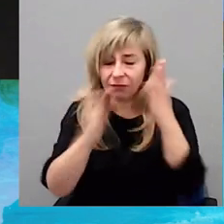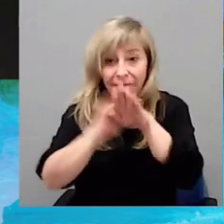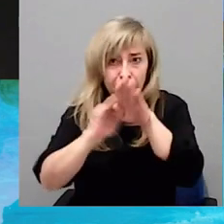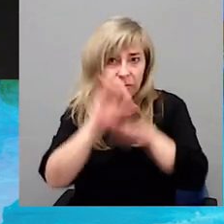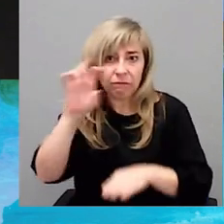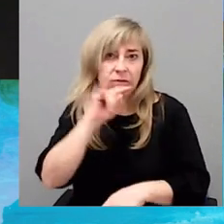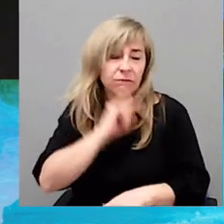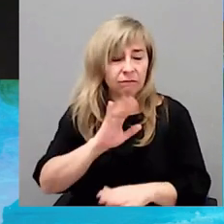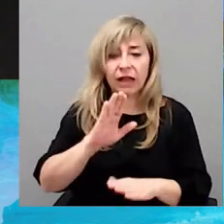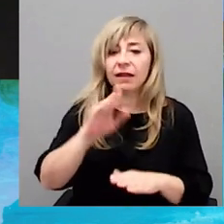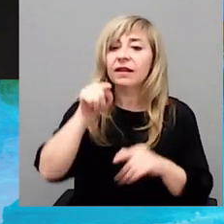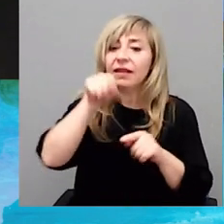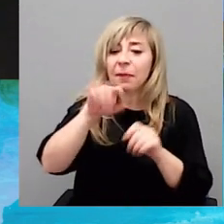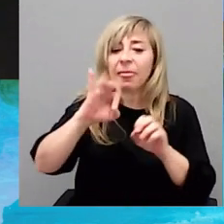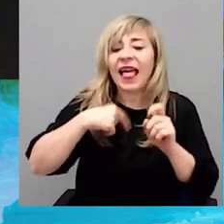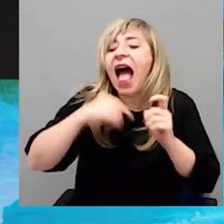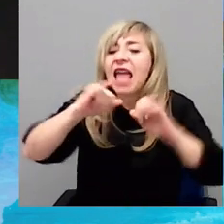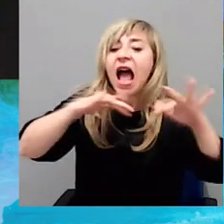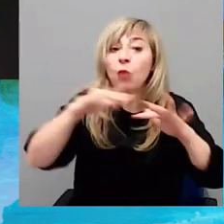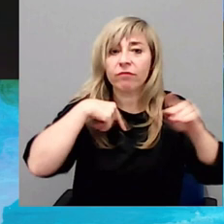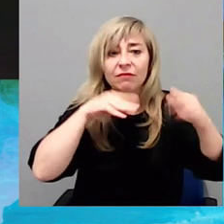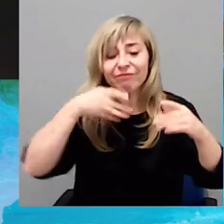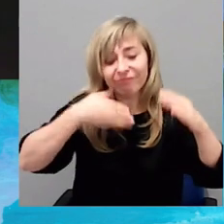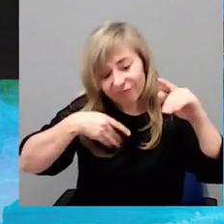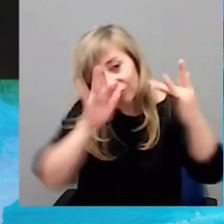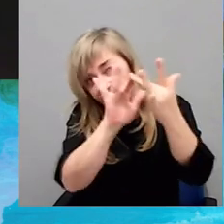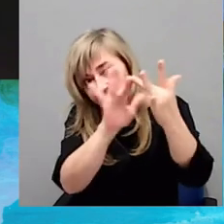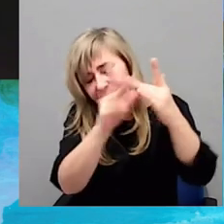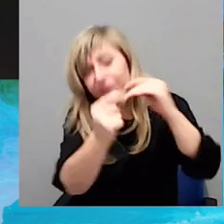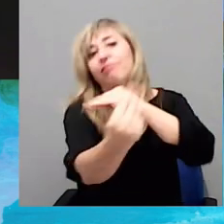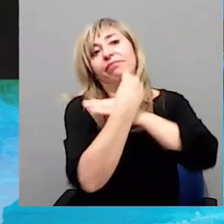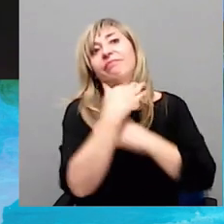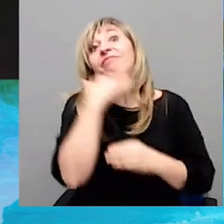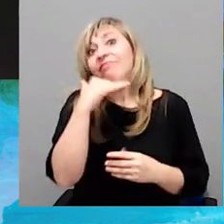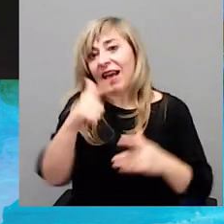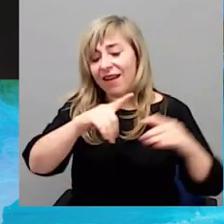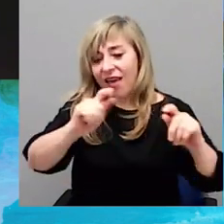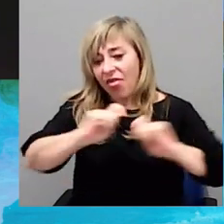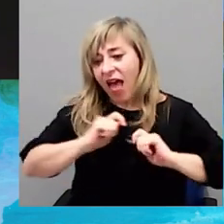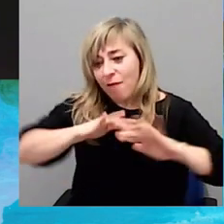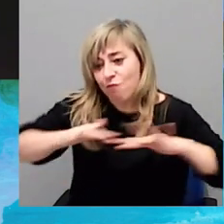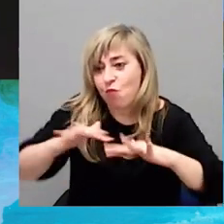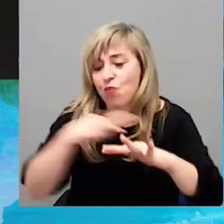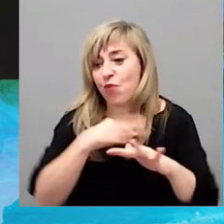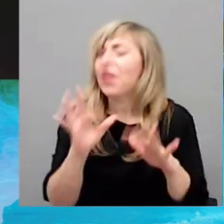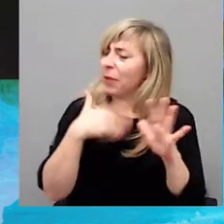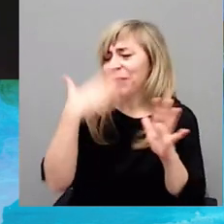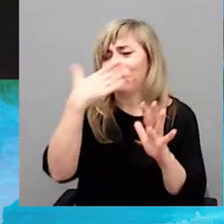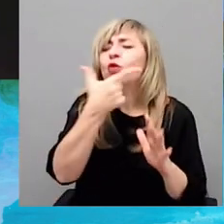in our local towns, we are able to do some workshops, but it's difficult for us to